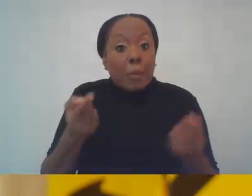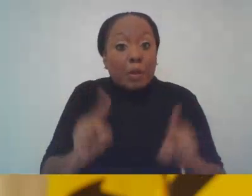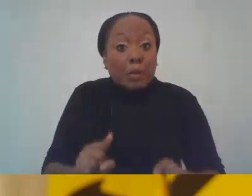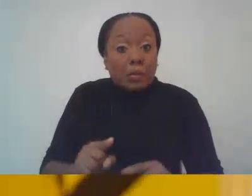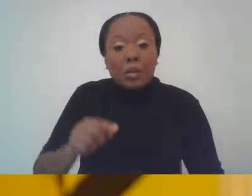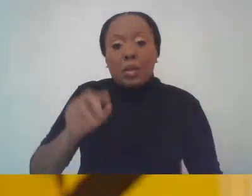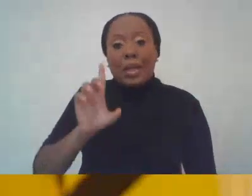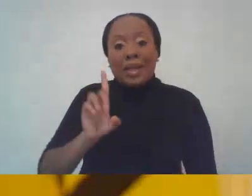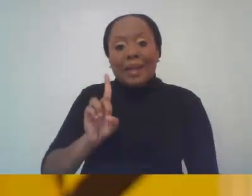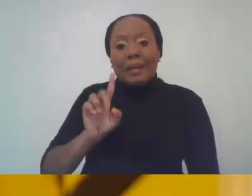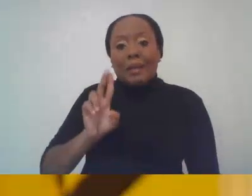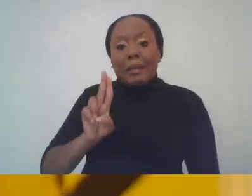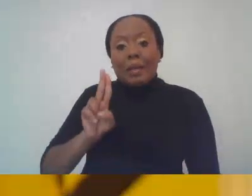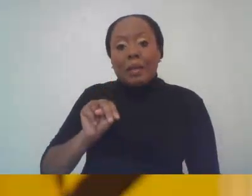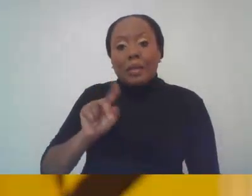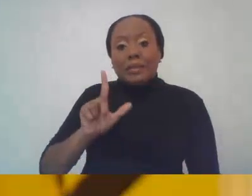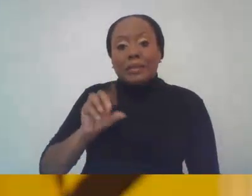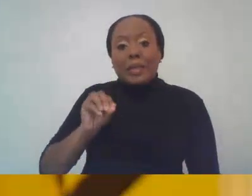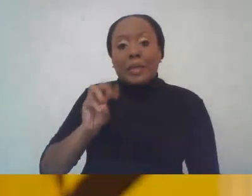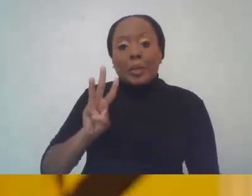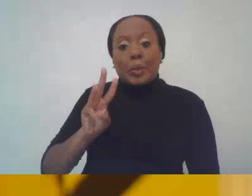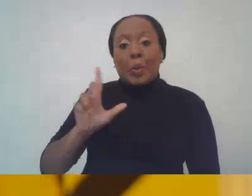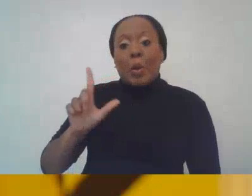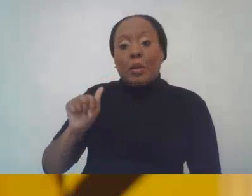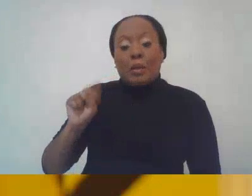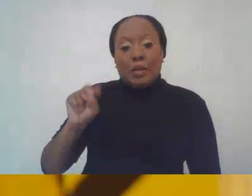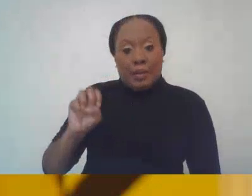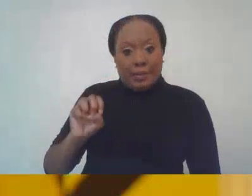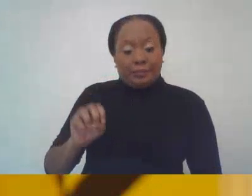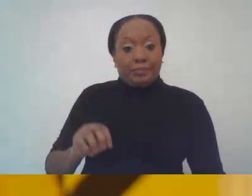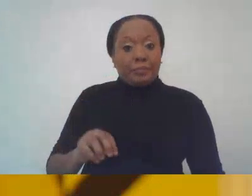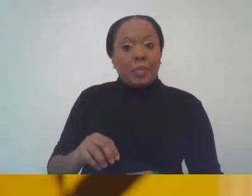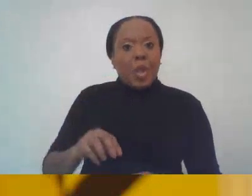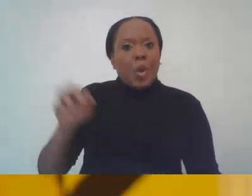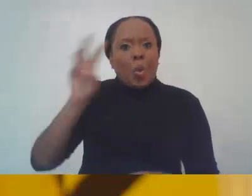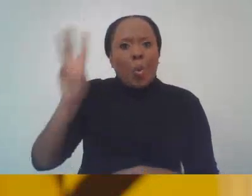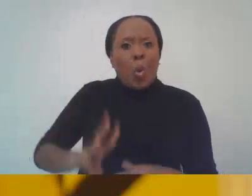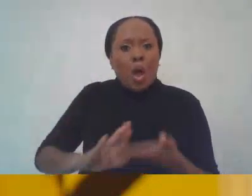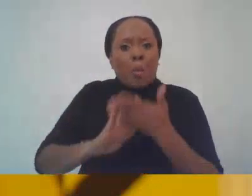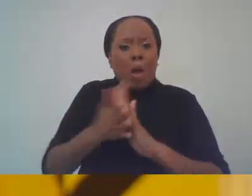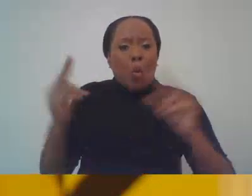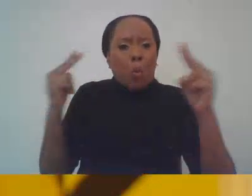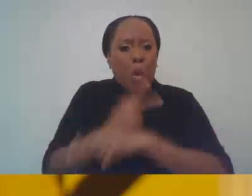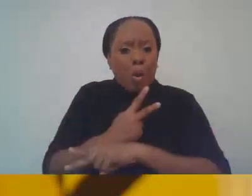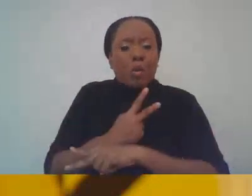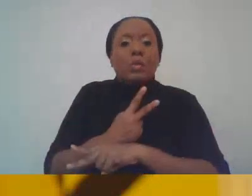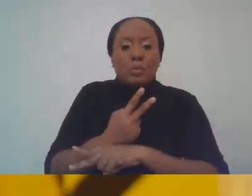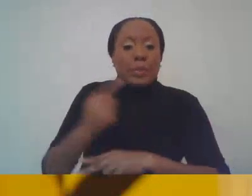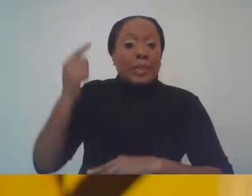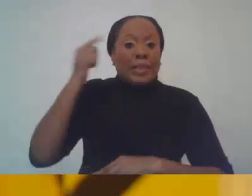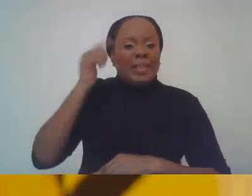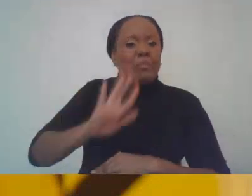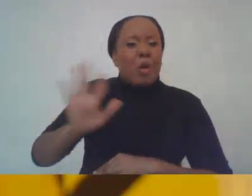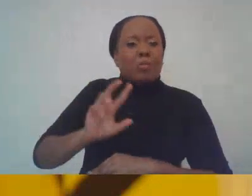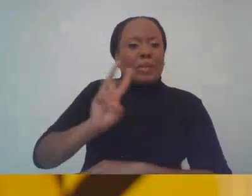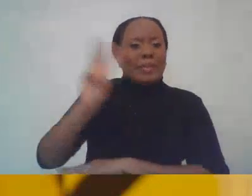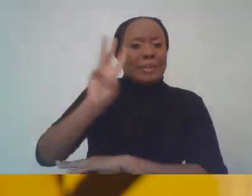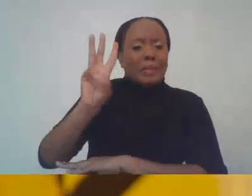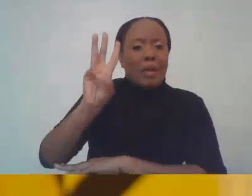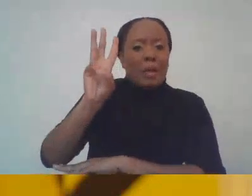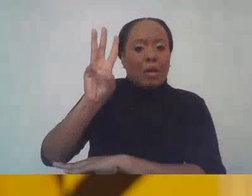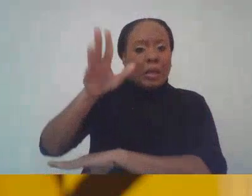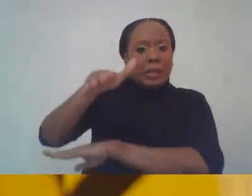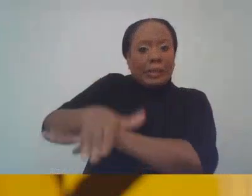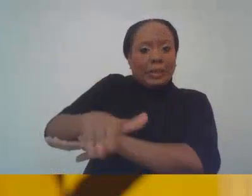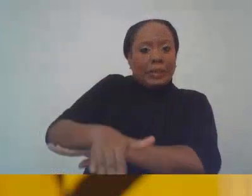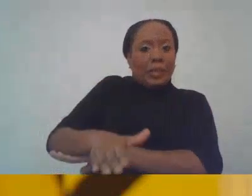sustained. As the system gets closer, we're expecting a worsening of weather conditions from around 6 p.m. this evening. What does this